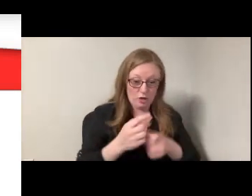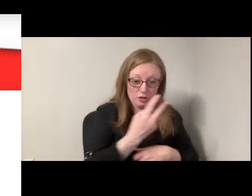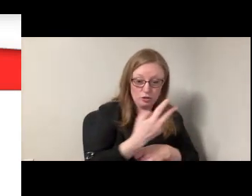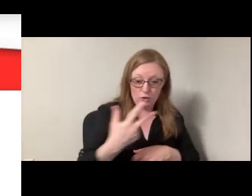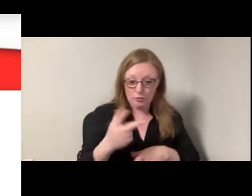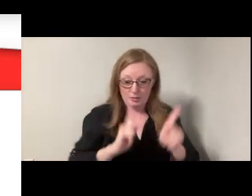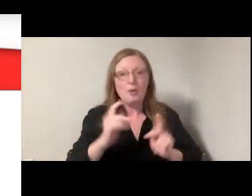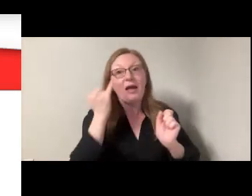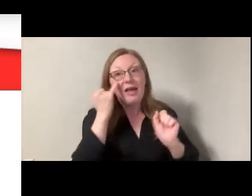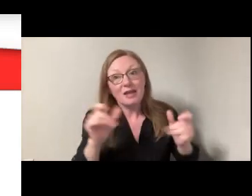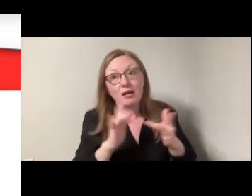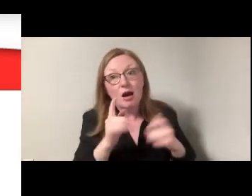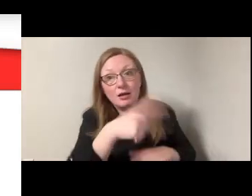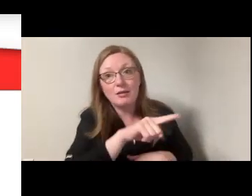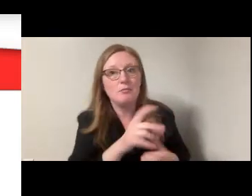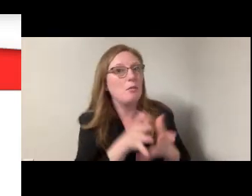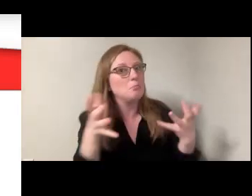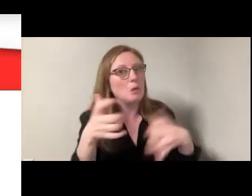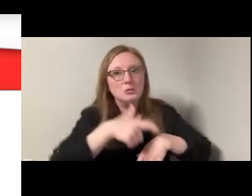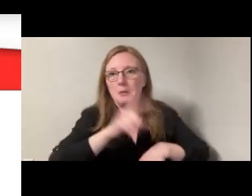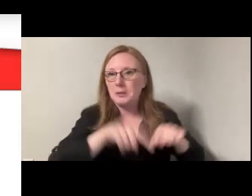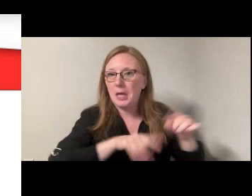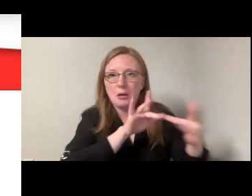get a hold of them. And a lot of times you couldn't get a hold of